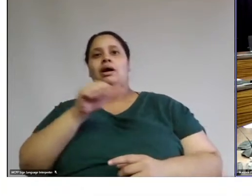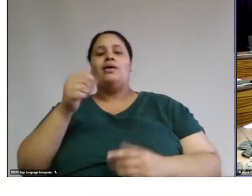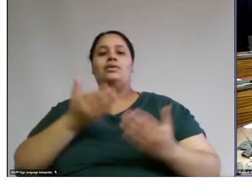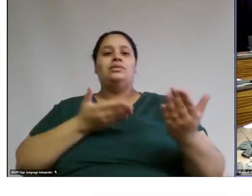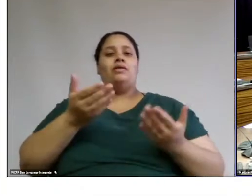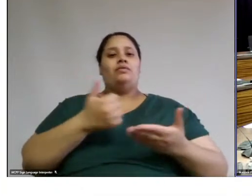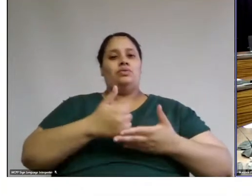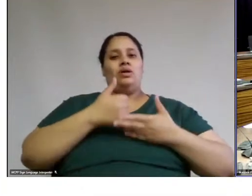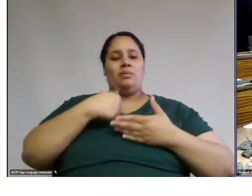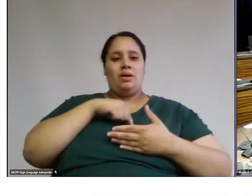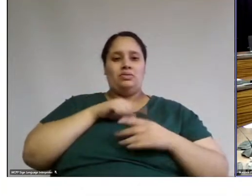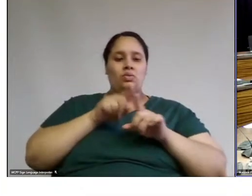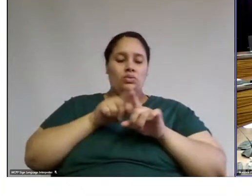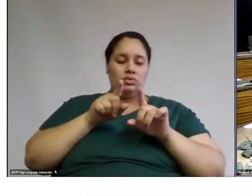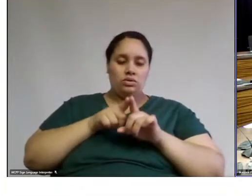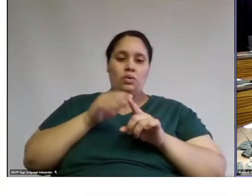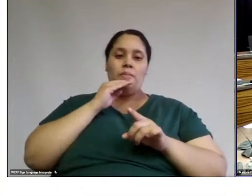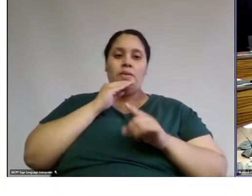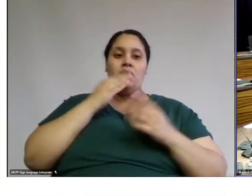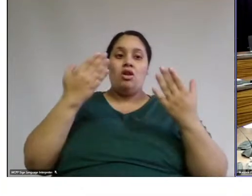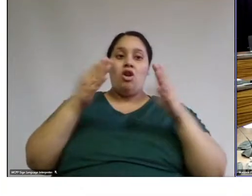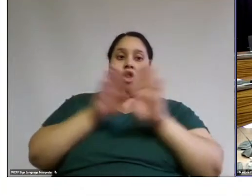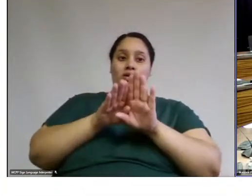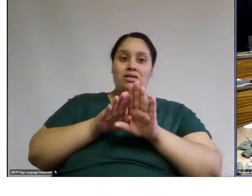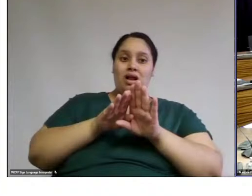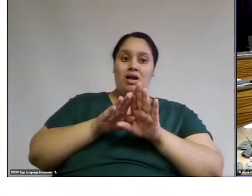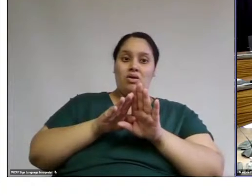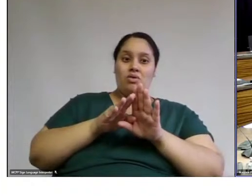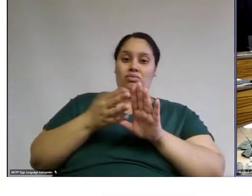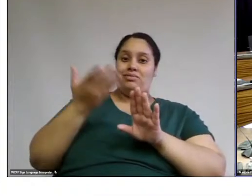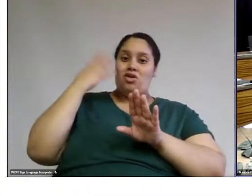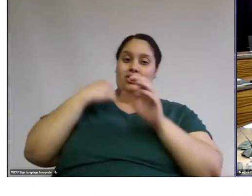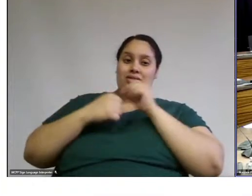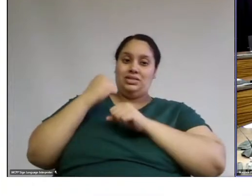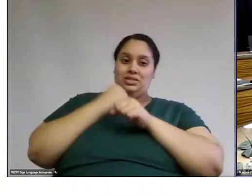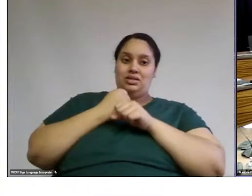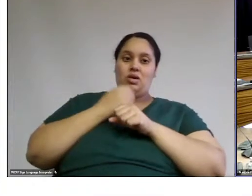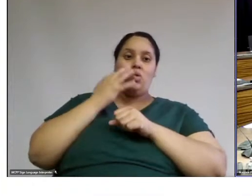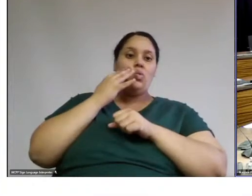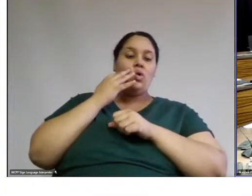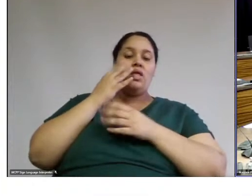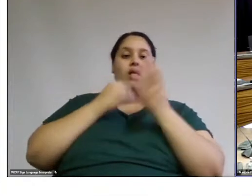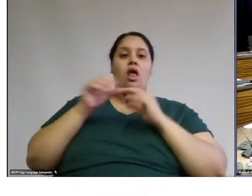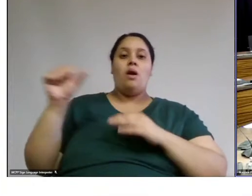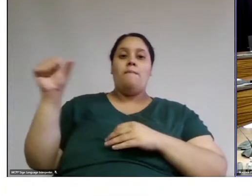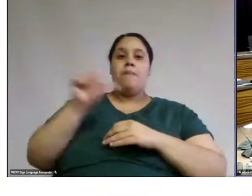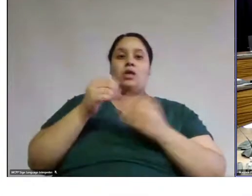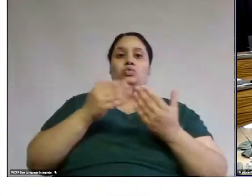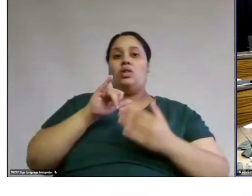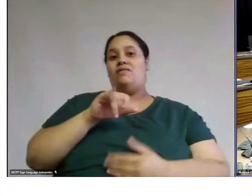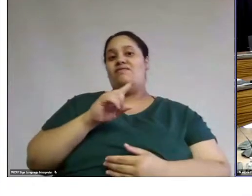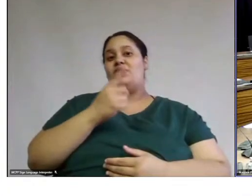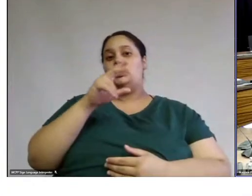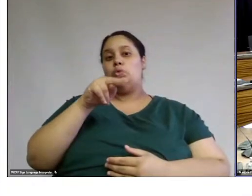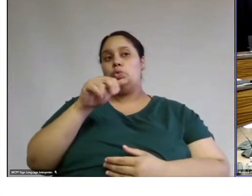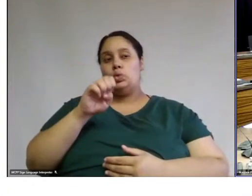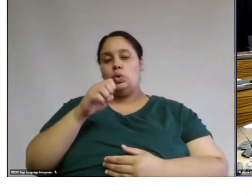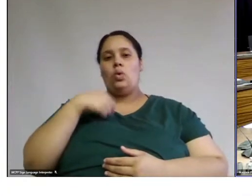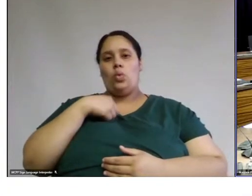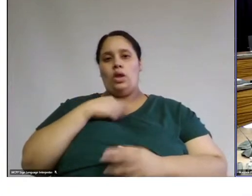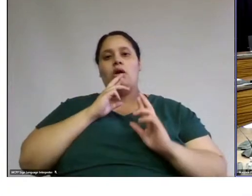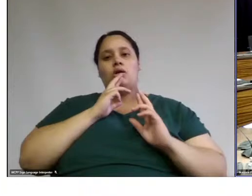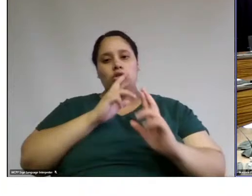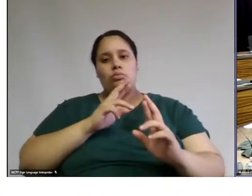So, in terms of the hard lockdown, when the learners went back from the 1st of June return to school, we had to respond in that regard